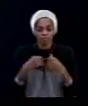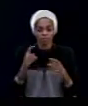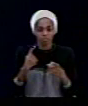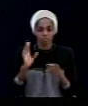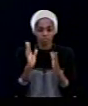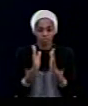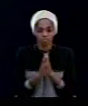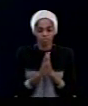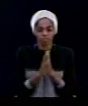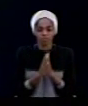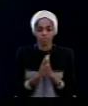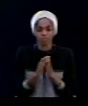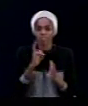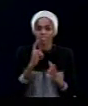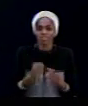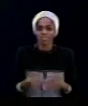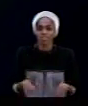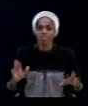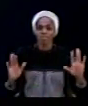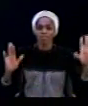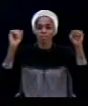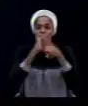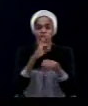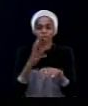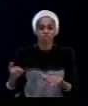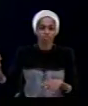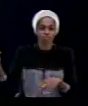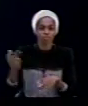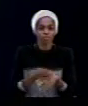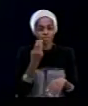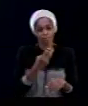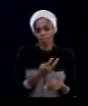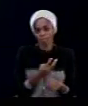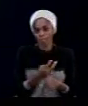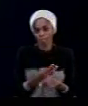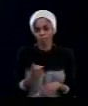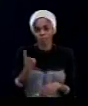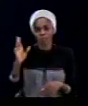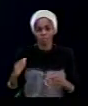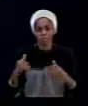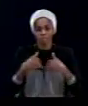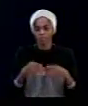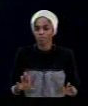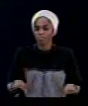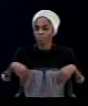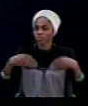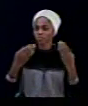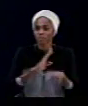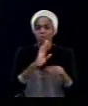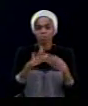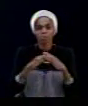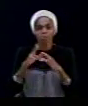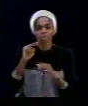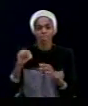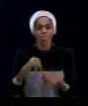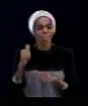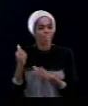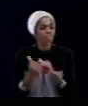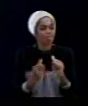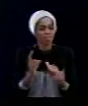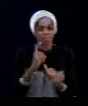of multiplication. God has been providing for all our needs. And everywhere this crusade has